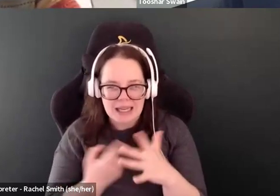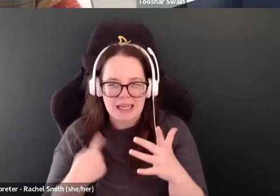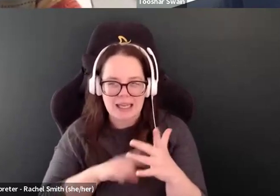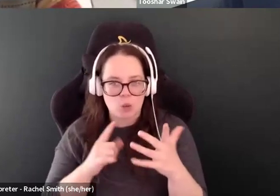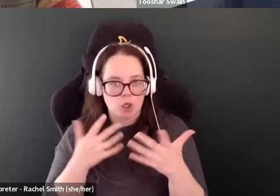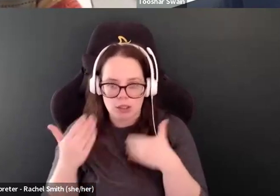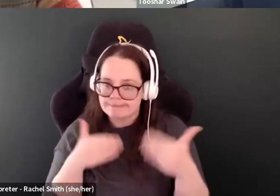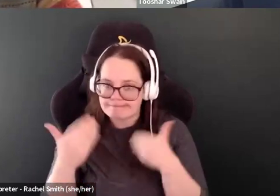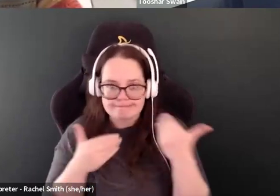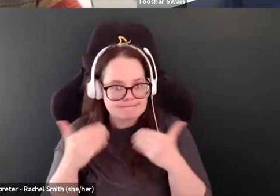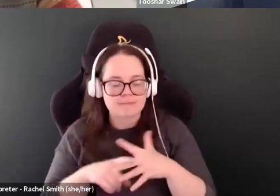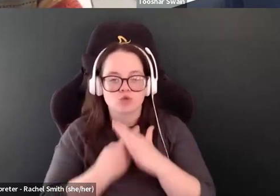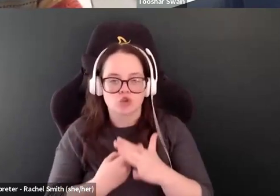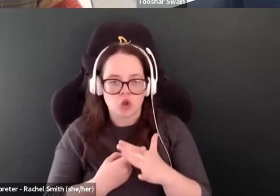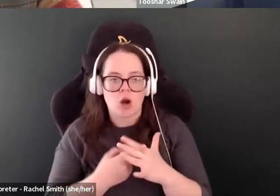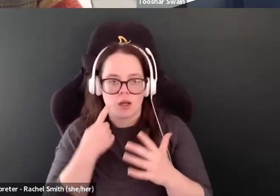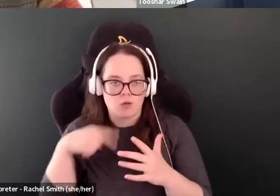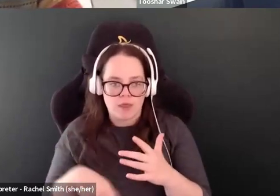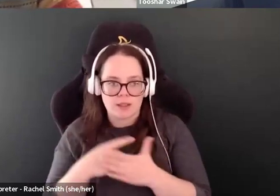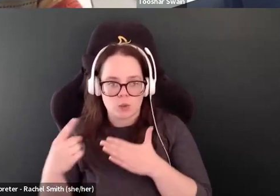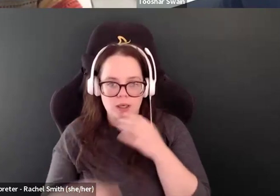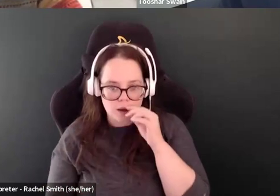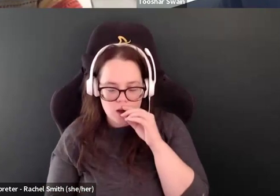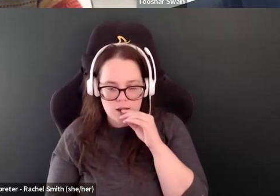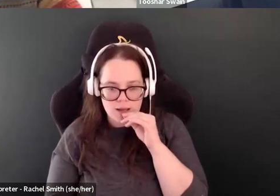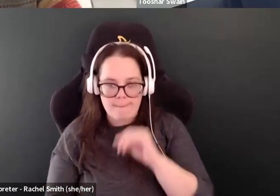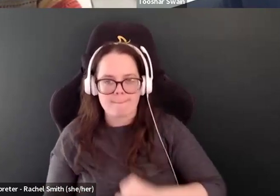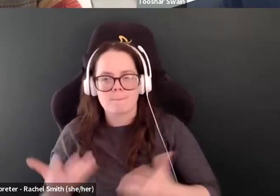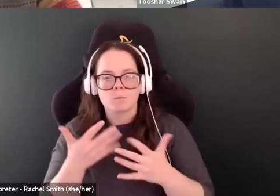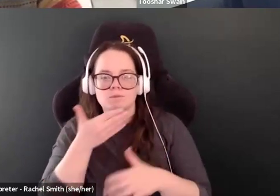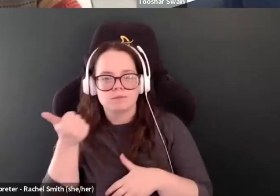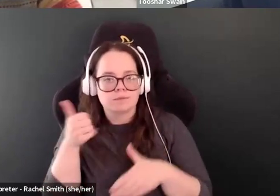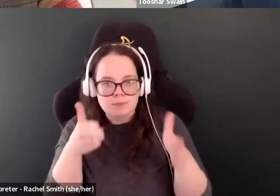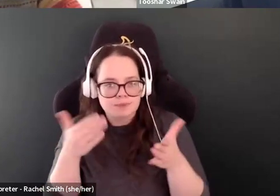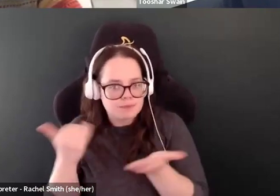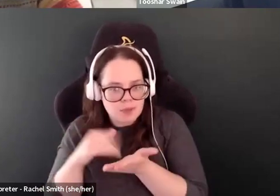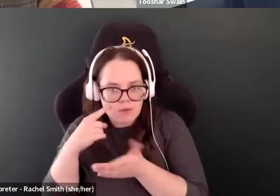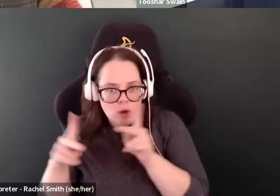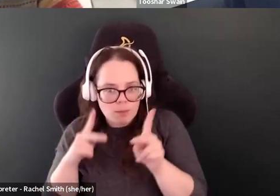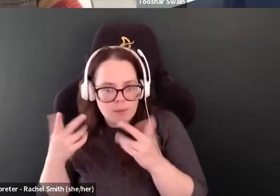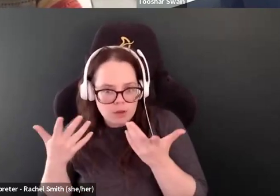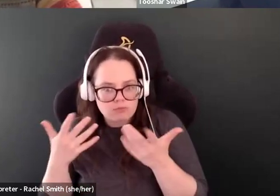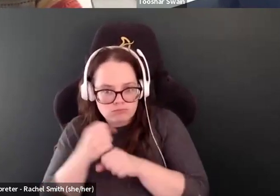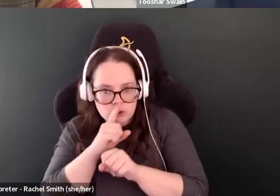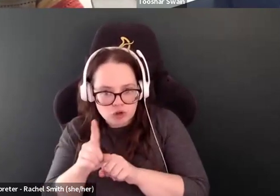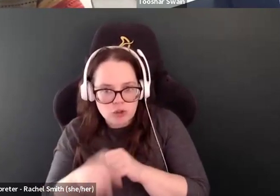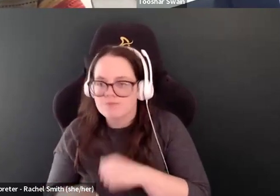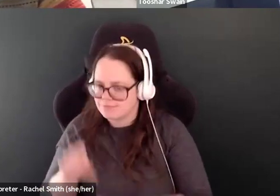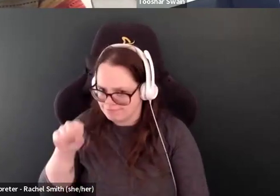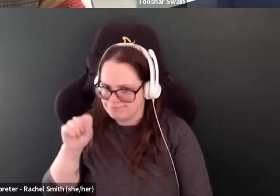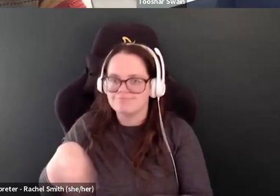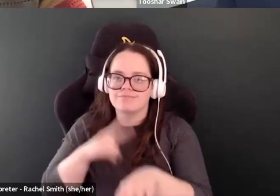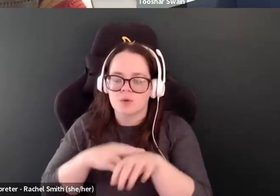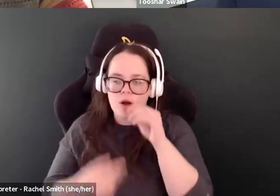up for Arts and Education Week. What's the best way again for people to be plugged in? Yes,